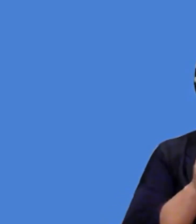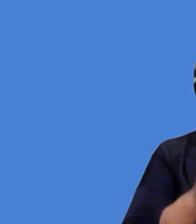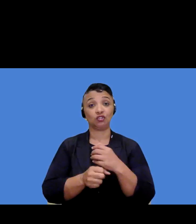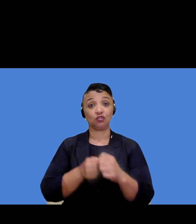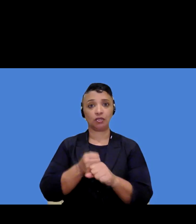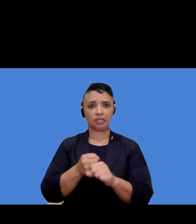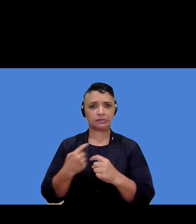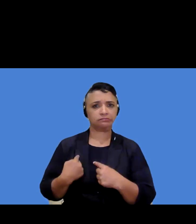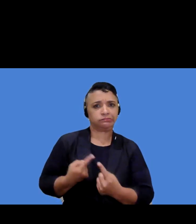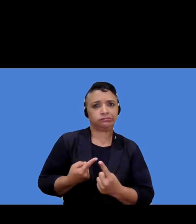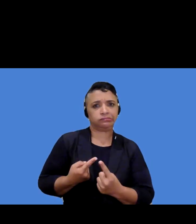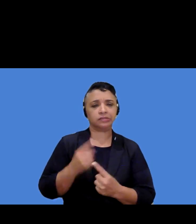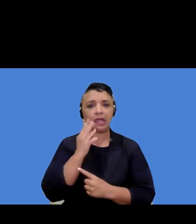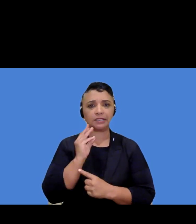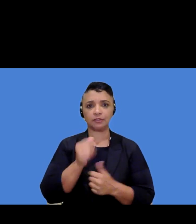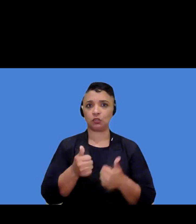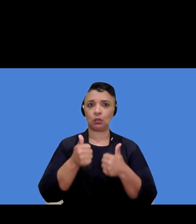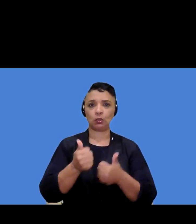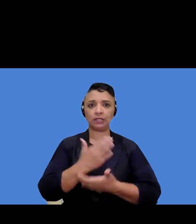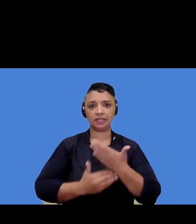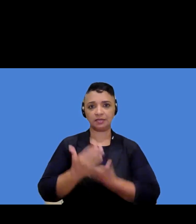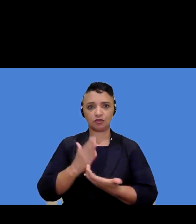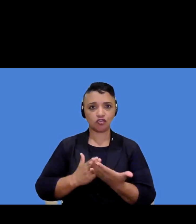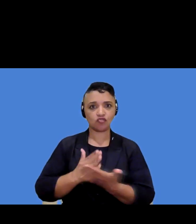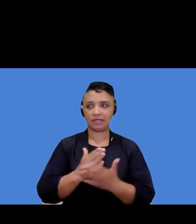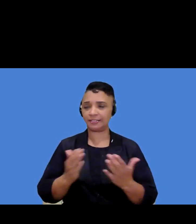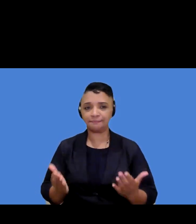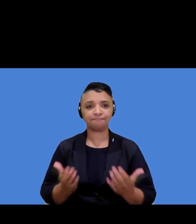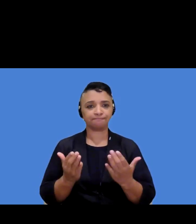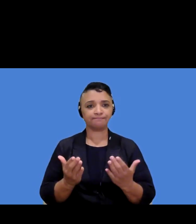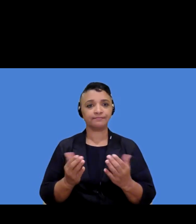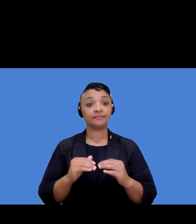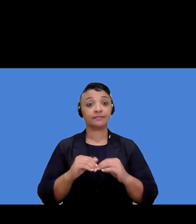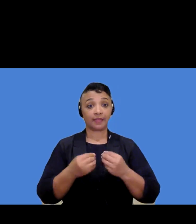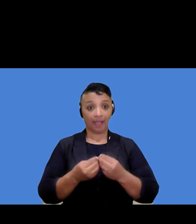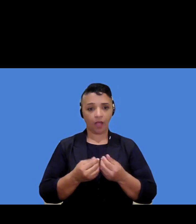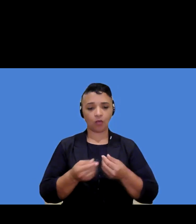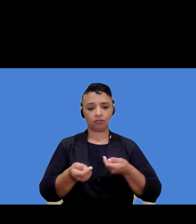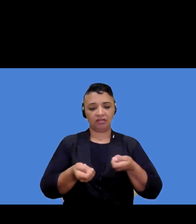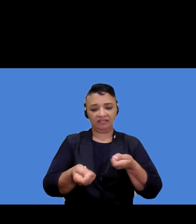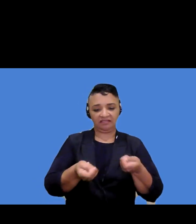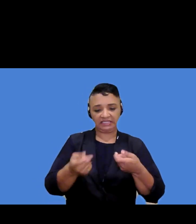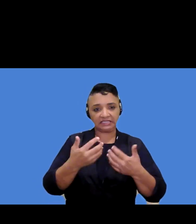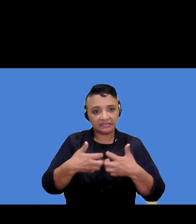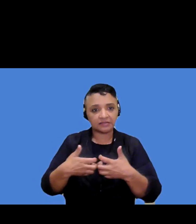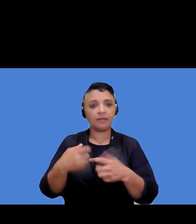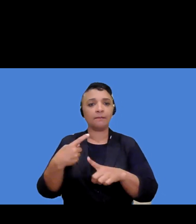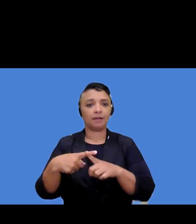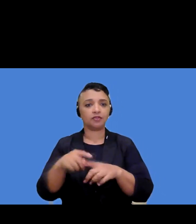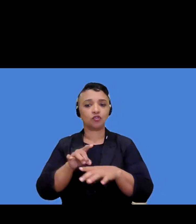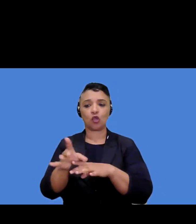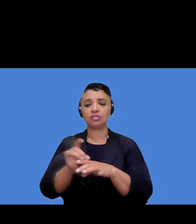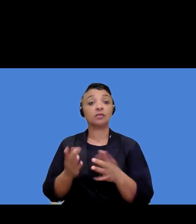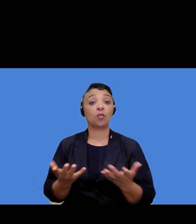in promoting disability rights through facilitation and consultancy on the United